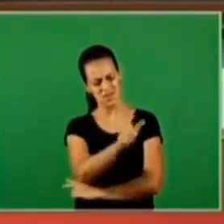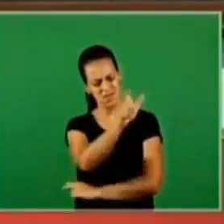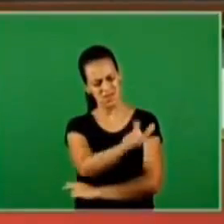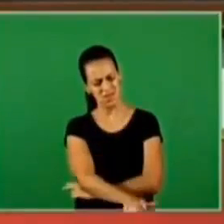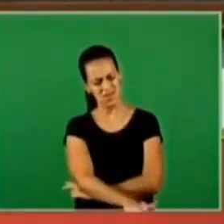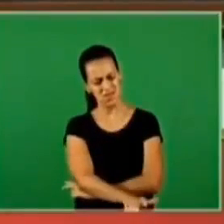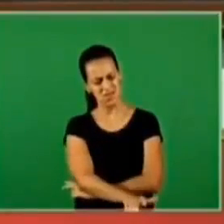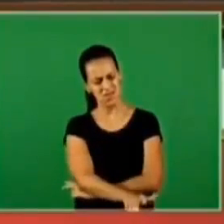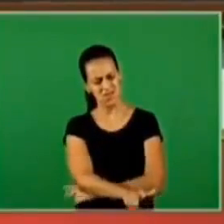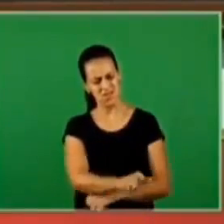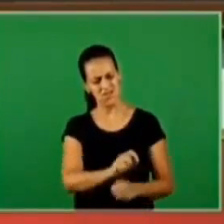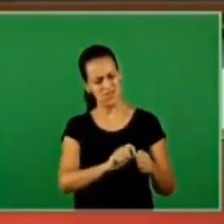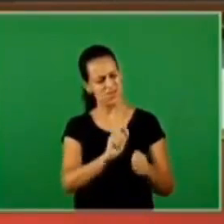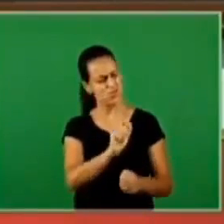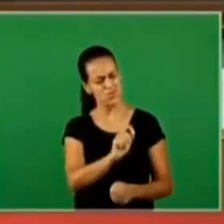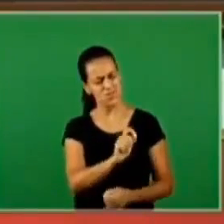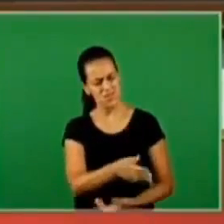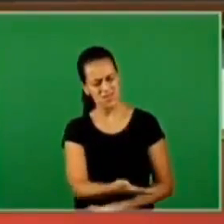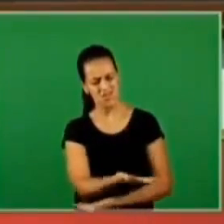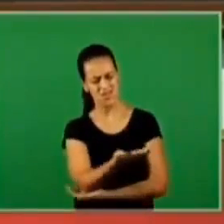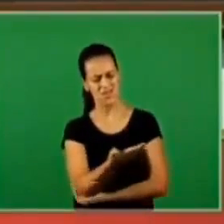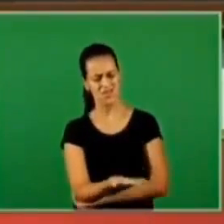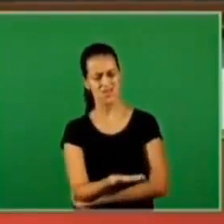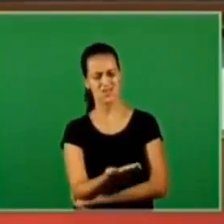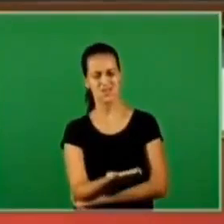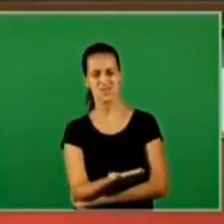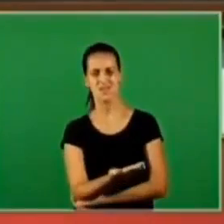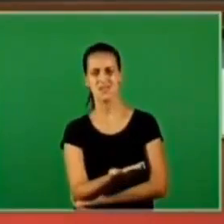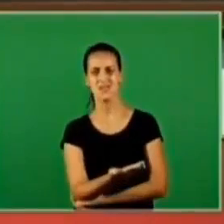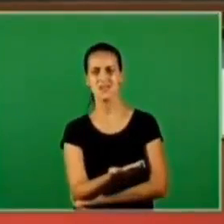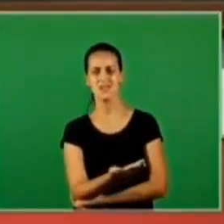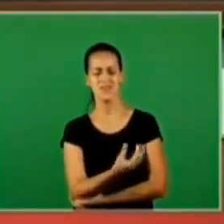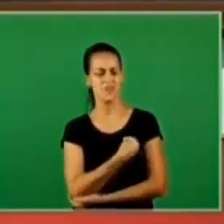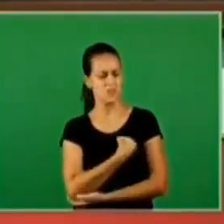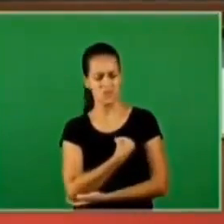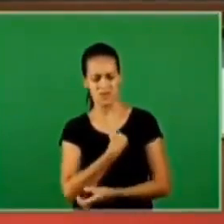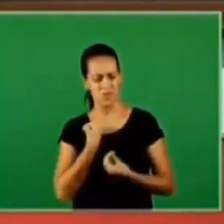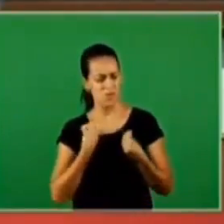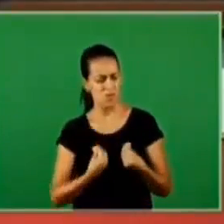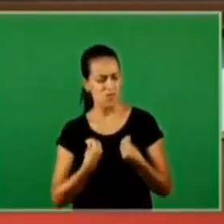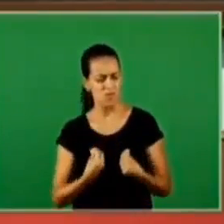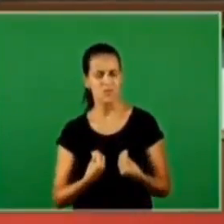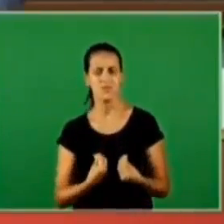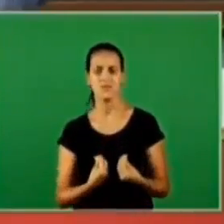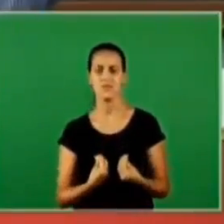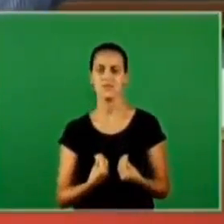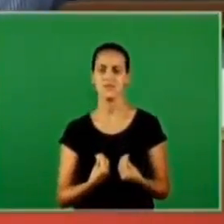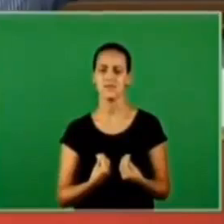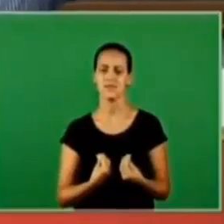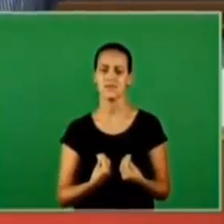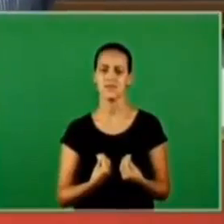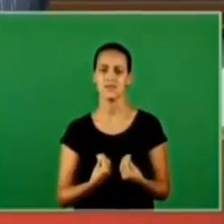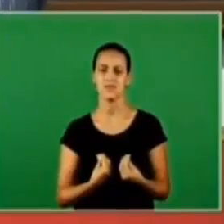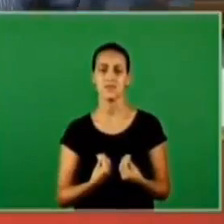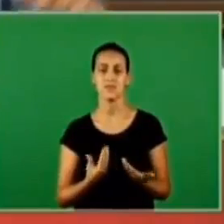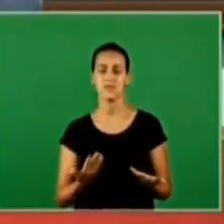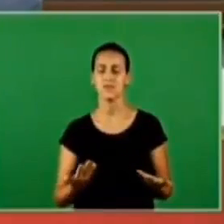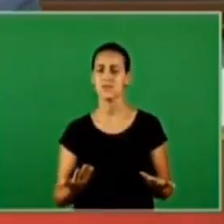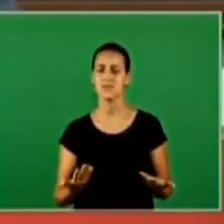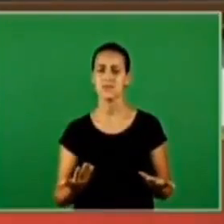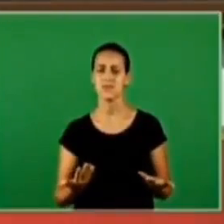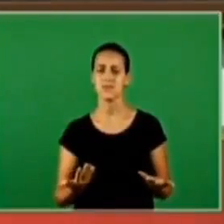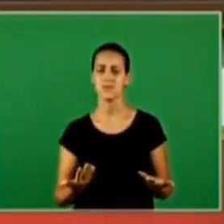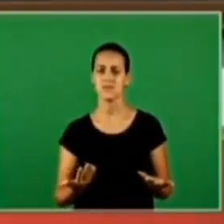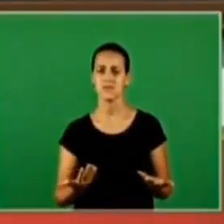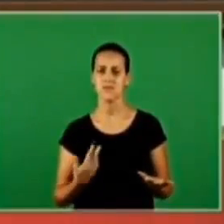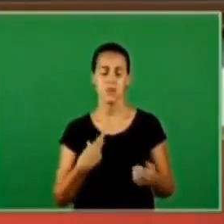what is this creature is doing in the world? What is he living off of? He lives off of a